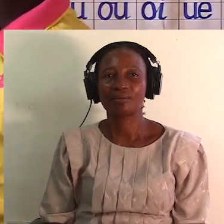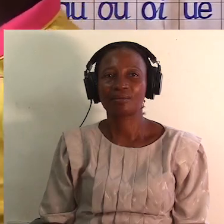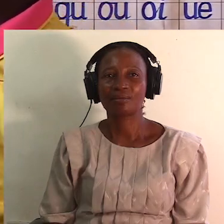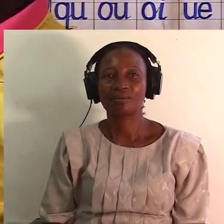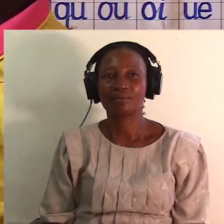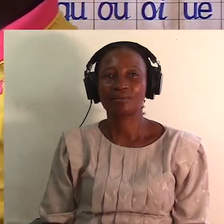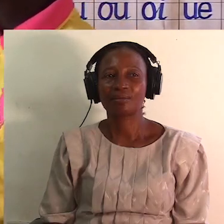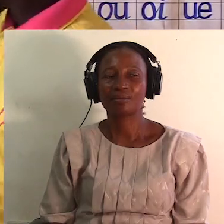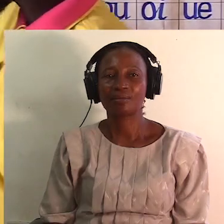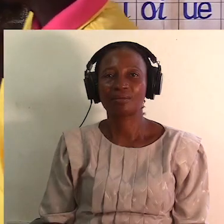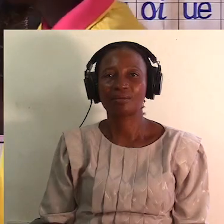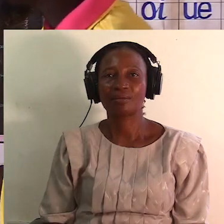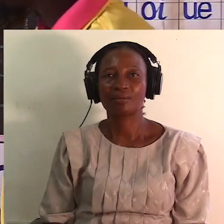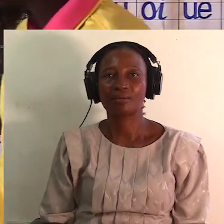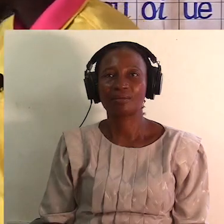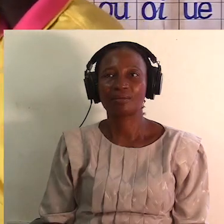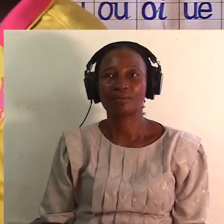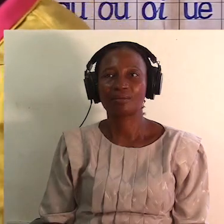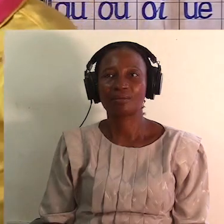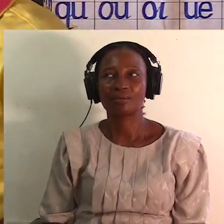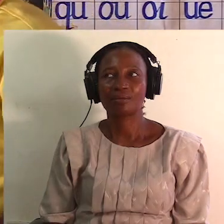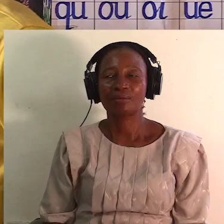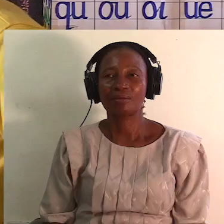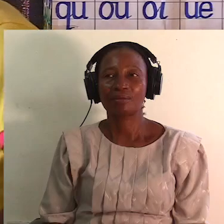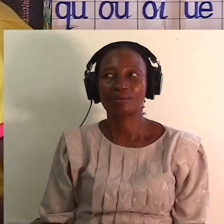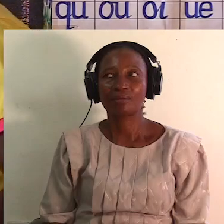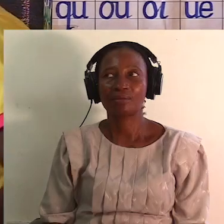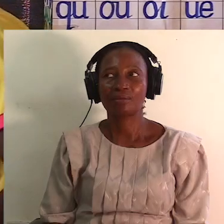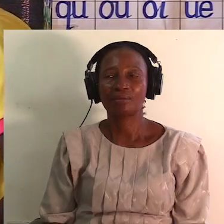let me name some of these pictures